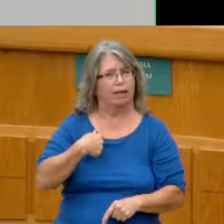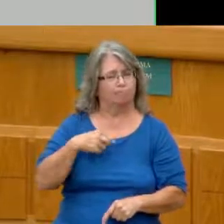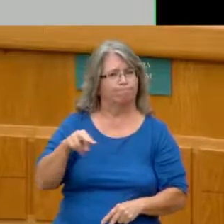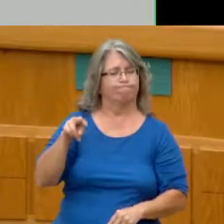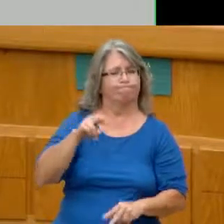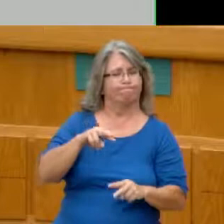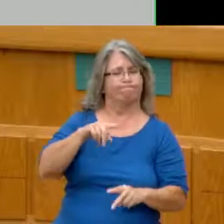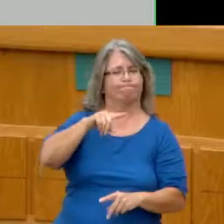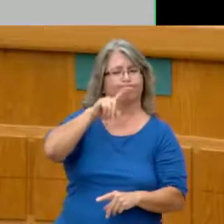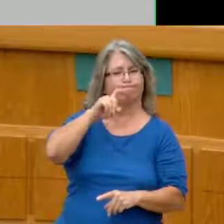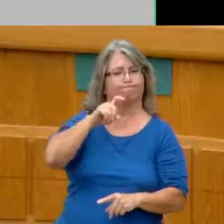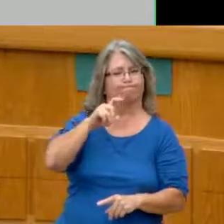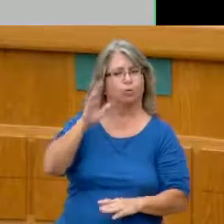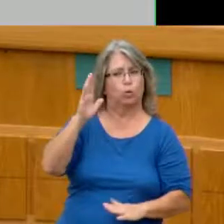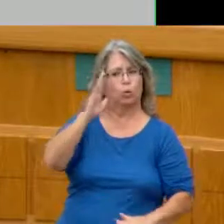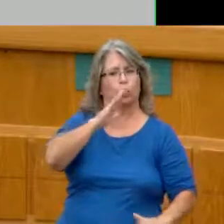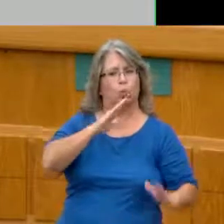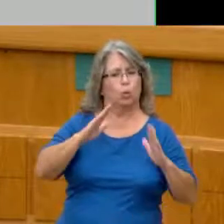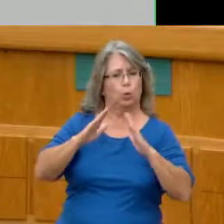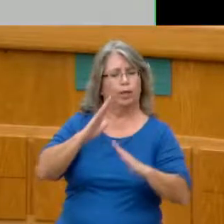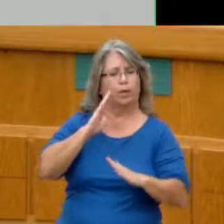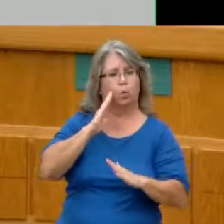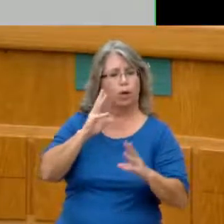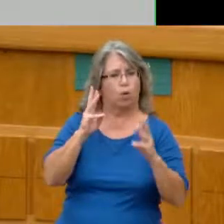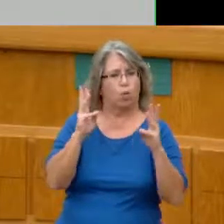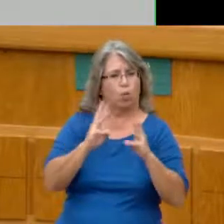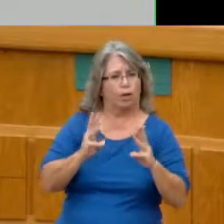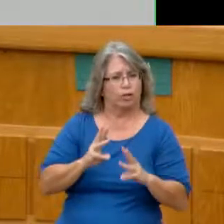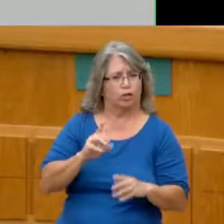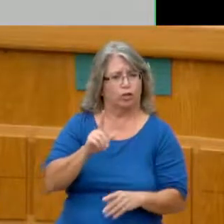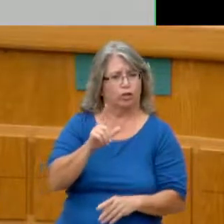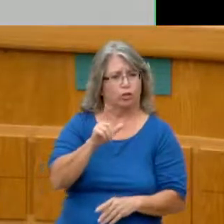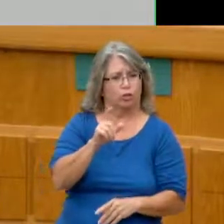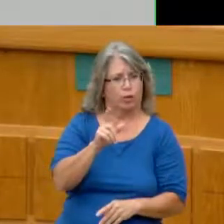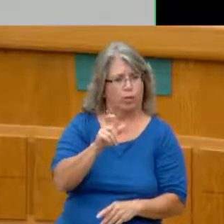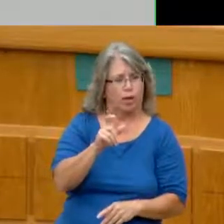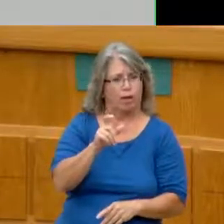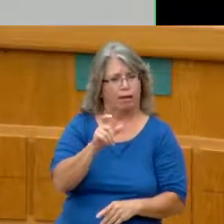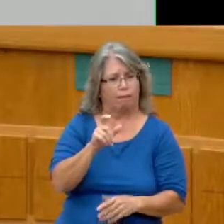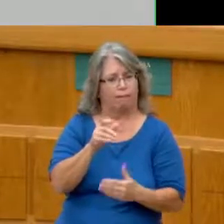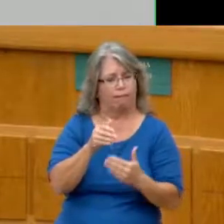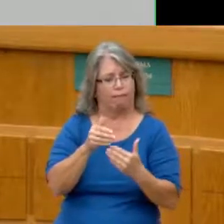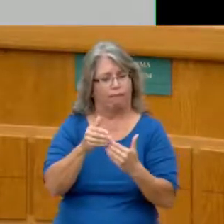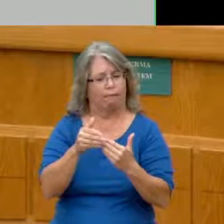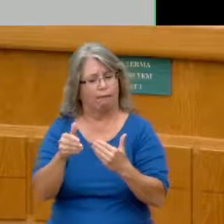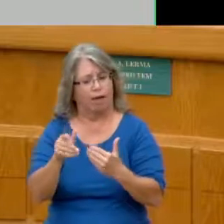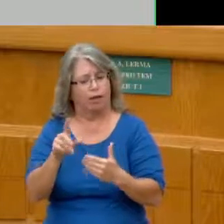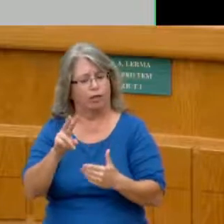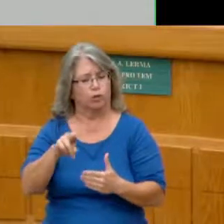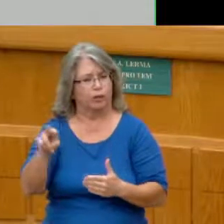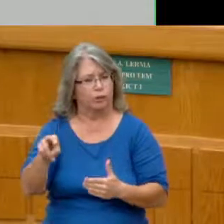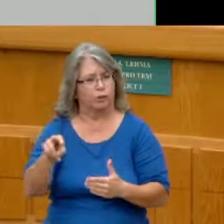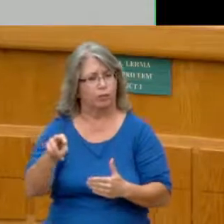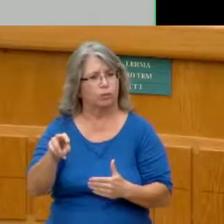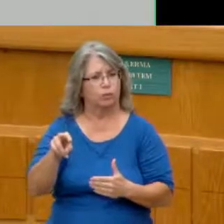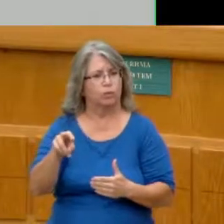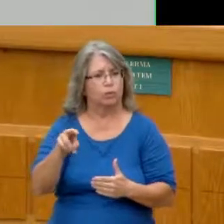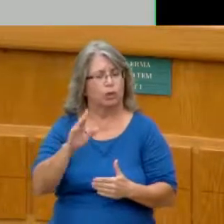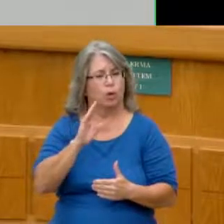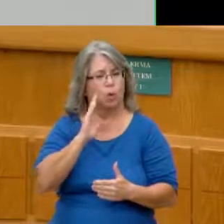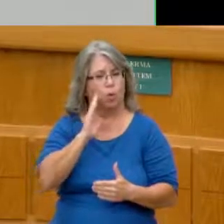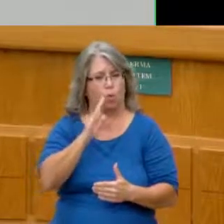what our winter 21-22 wave is going to look like. Hopefully it doesn't look like the winter 2021